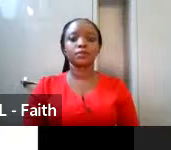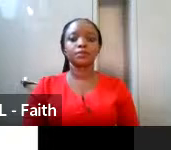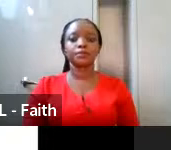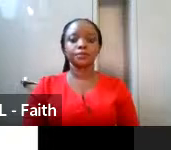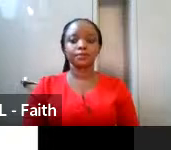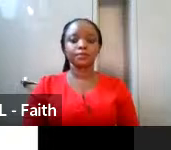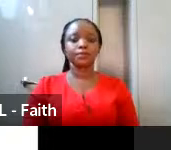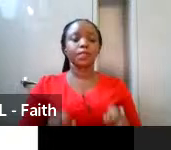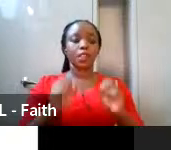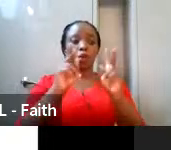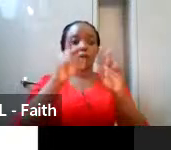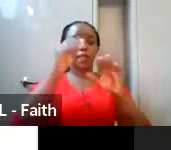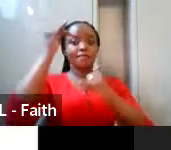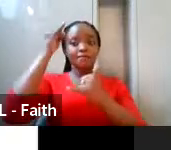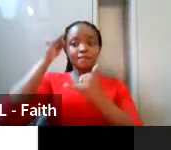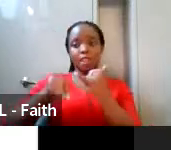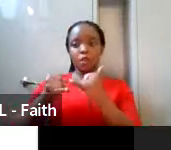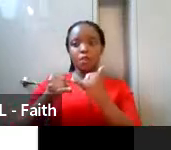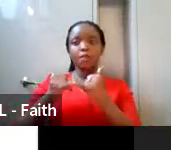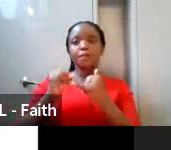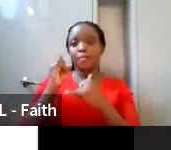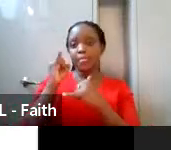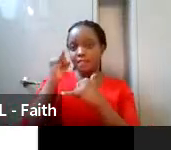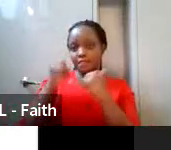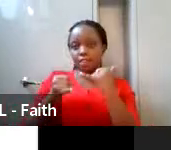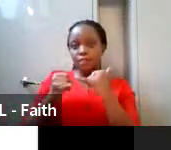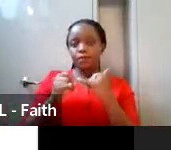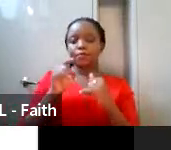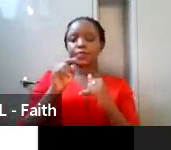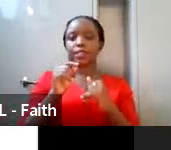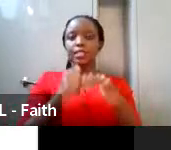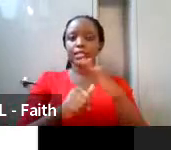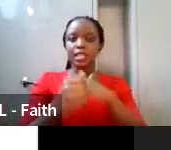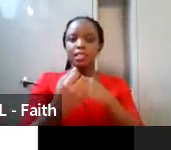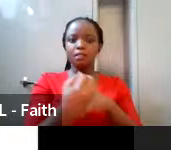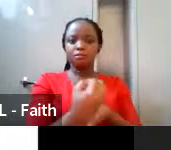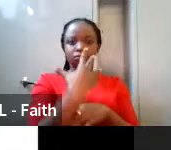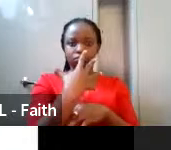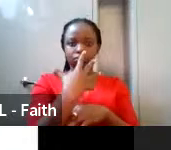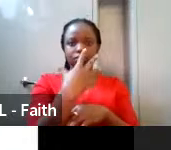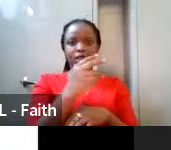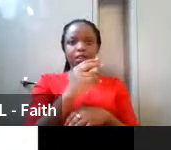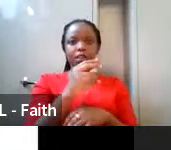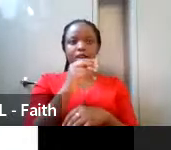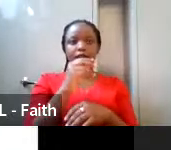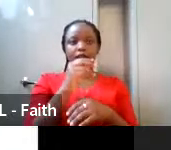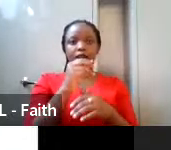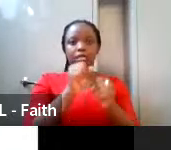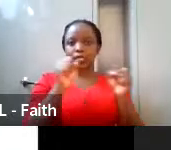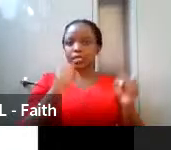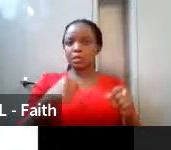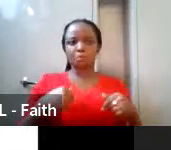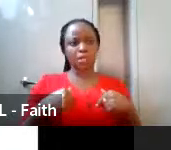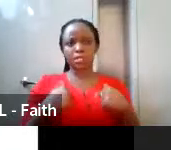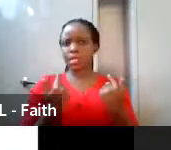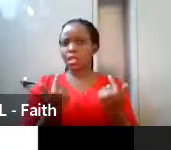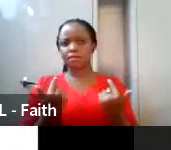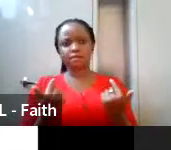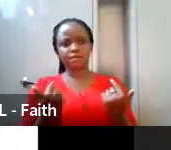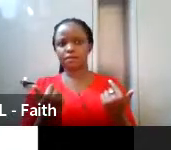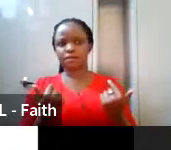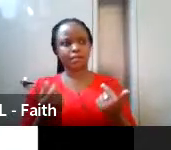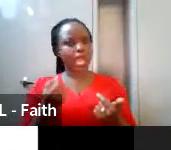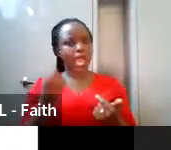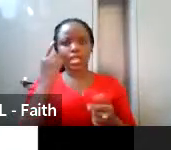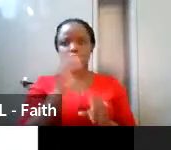Okay, lastly, this thing of populated or something, I'm not well conversant with